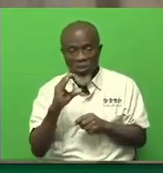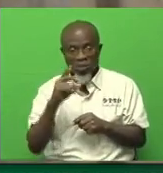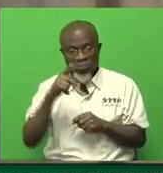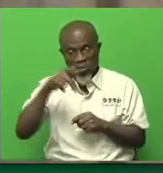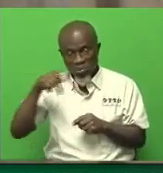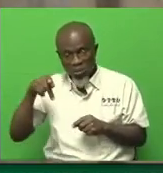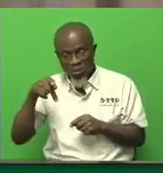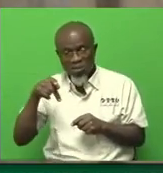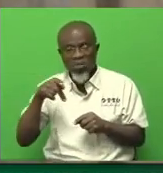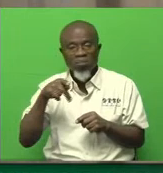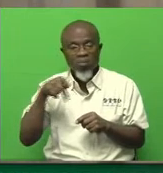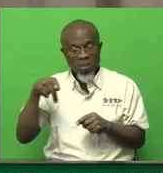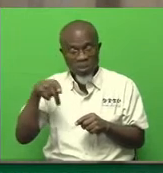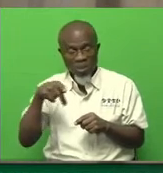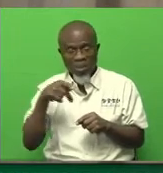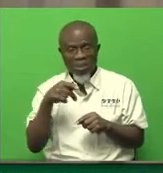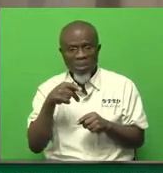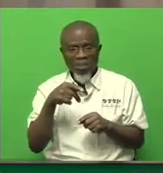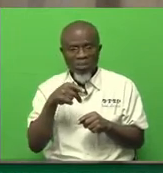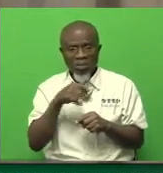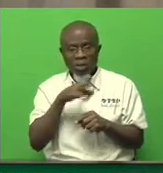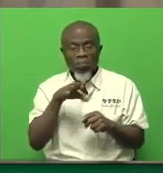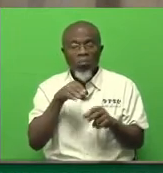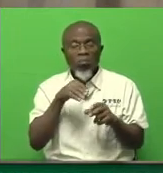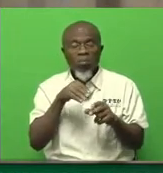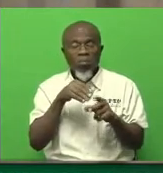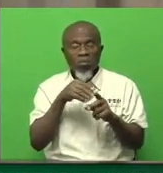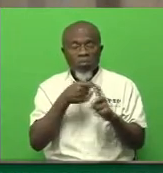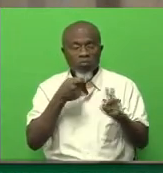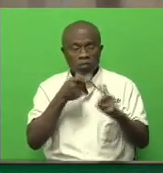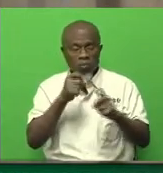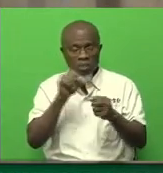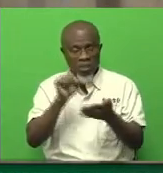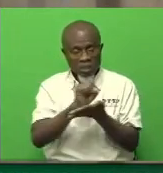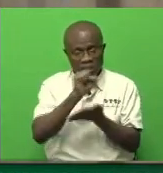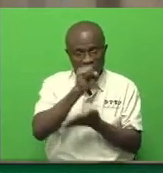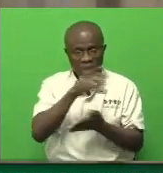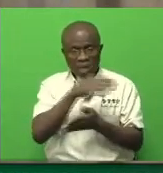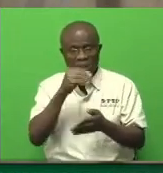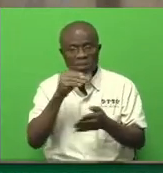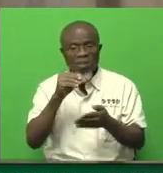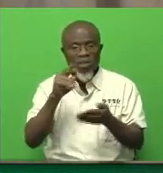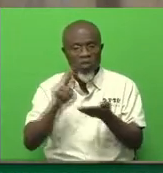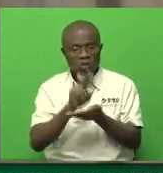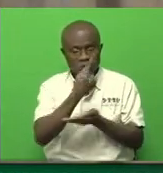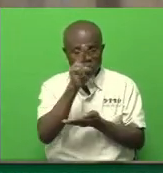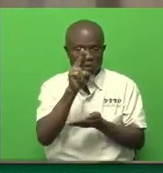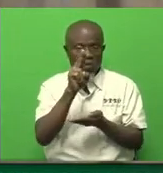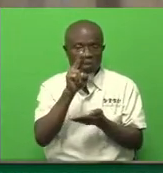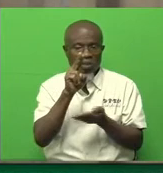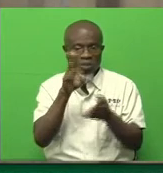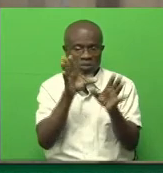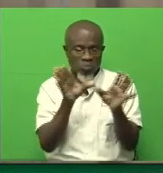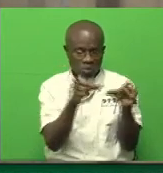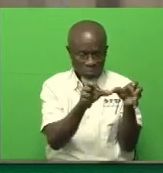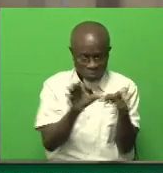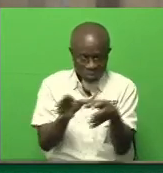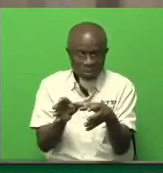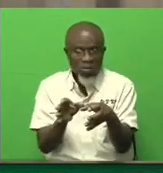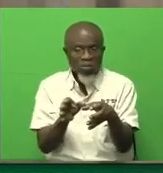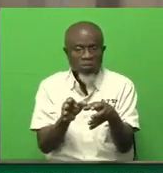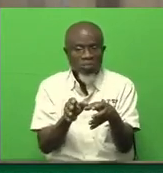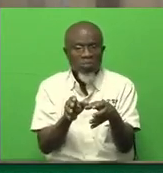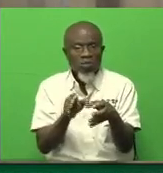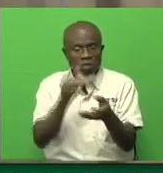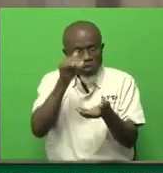the the tertiary education sector and in fact the secondary school sector the reducing number of job